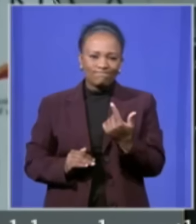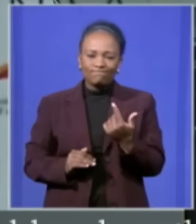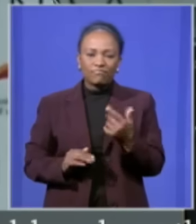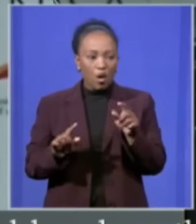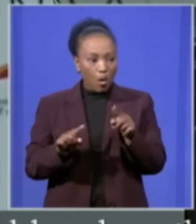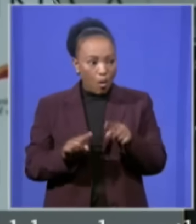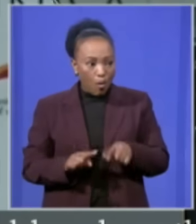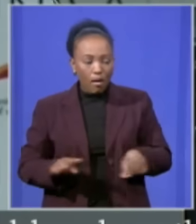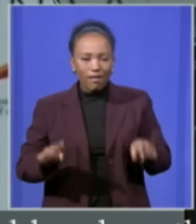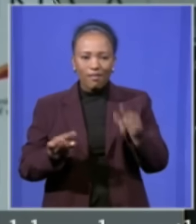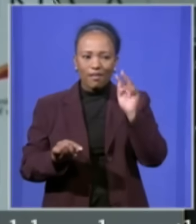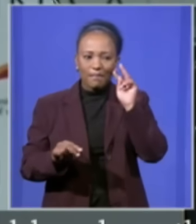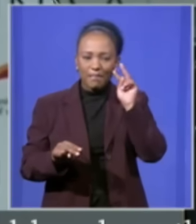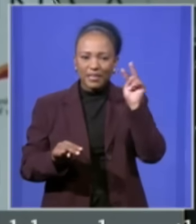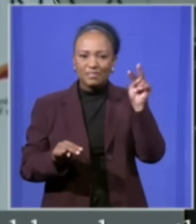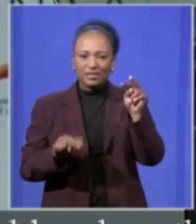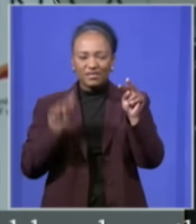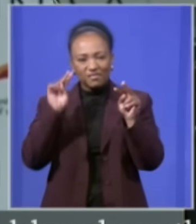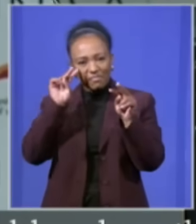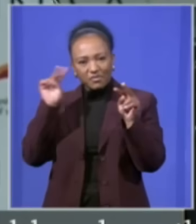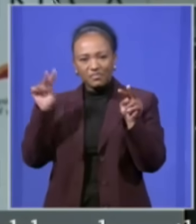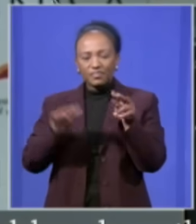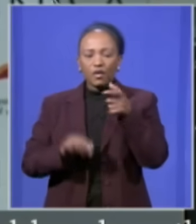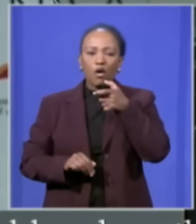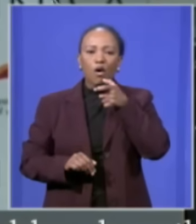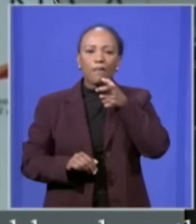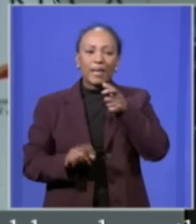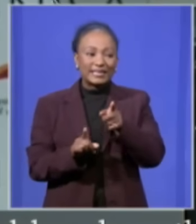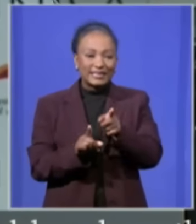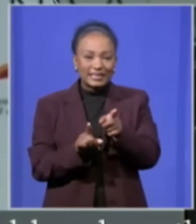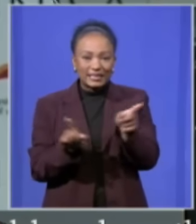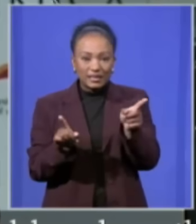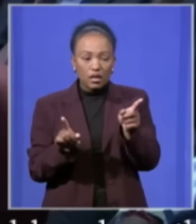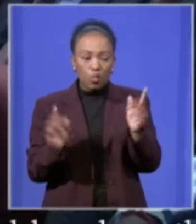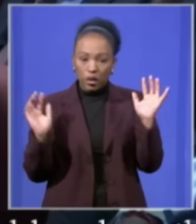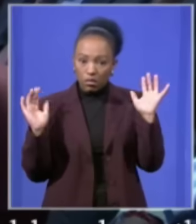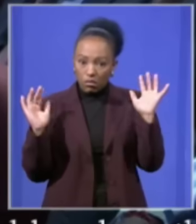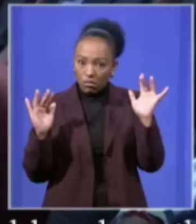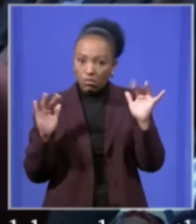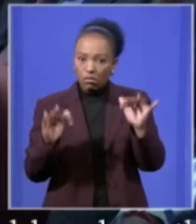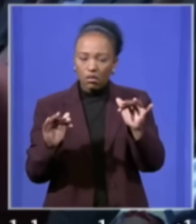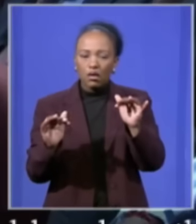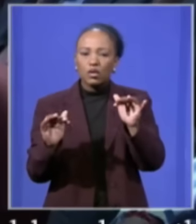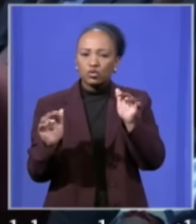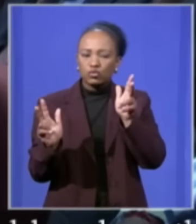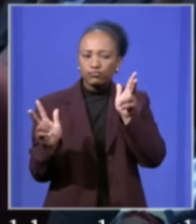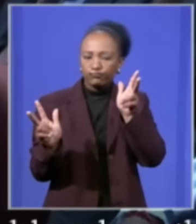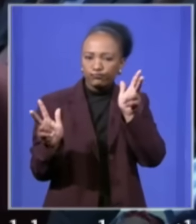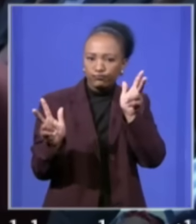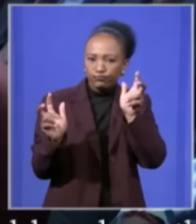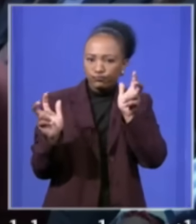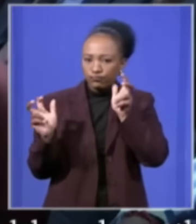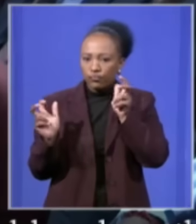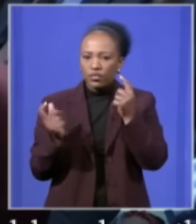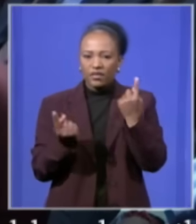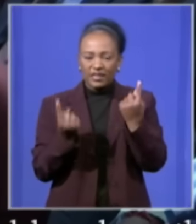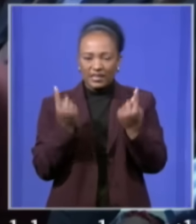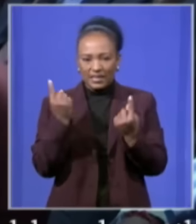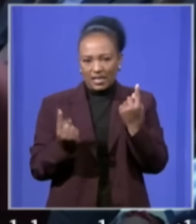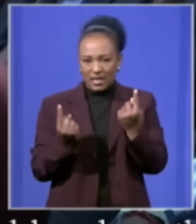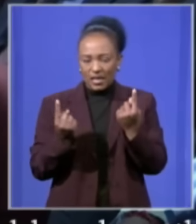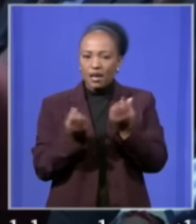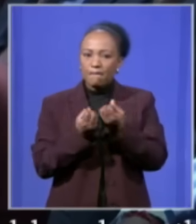heard. We are gathered to listen to each other. Dipoledišano tše tša bosetšhaba di sotšwe